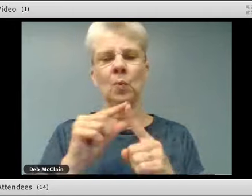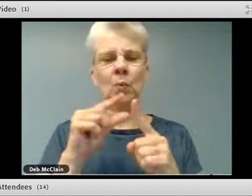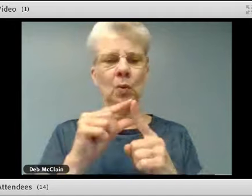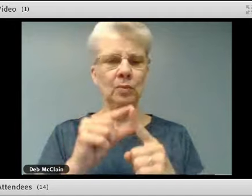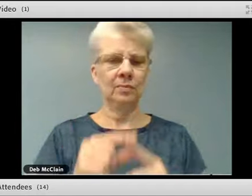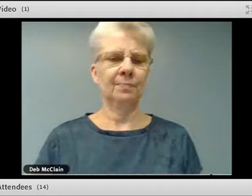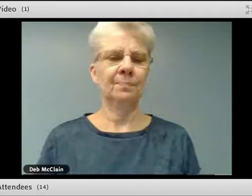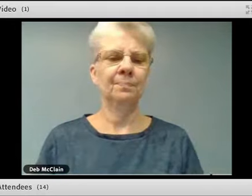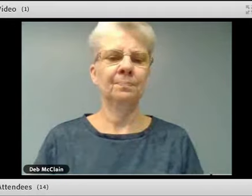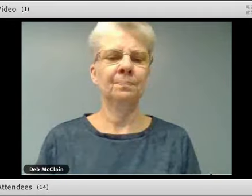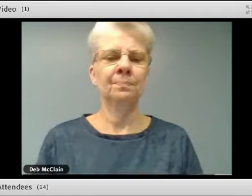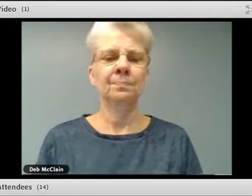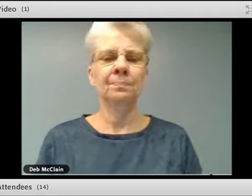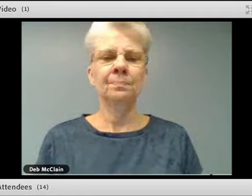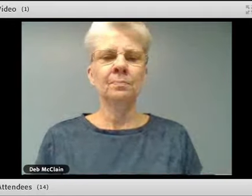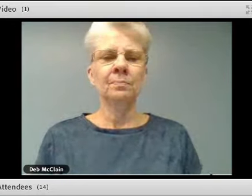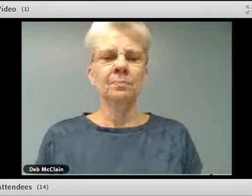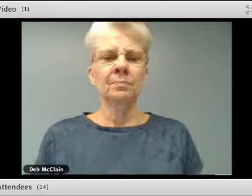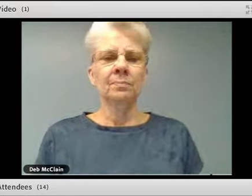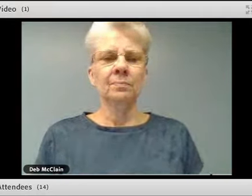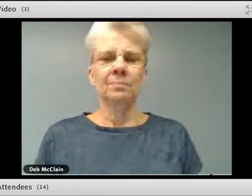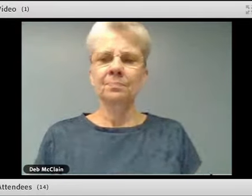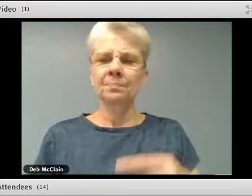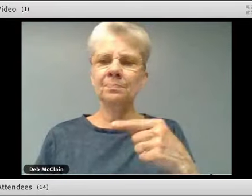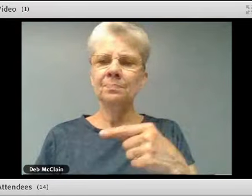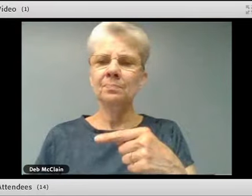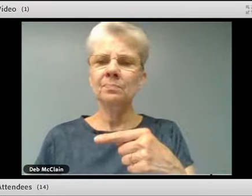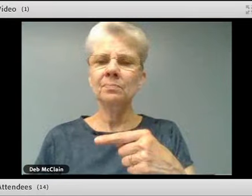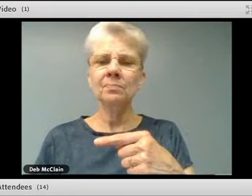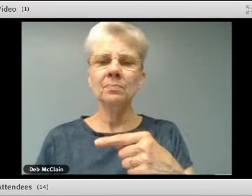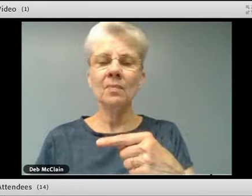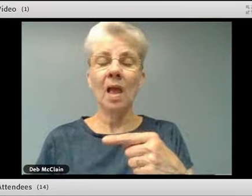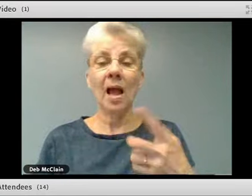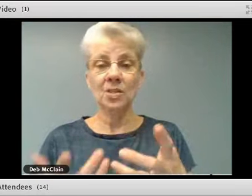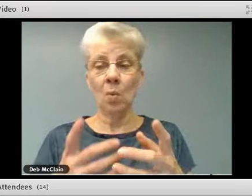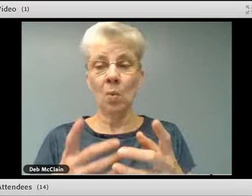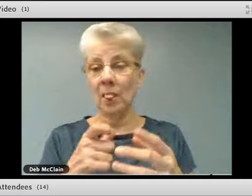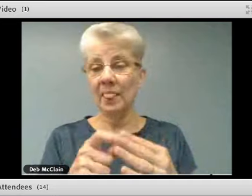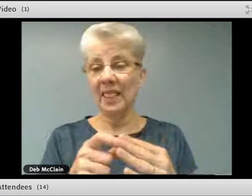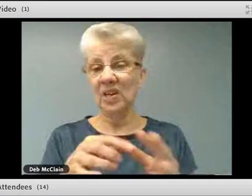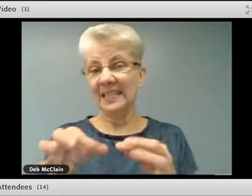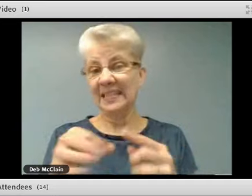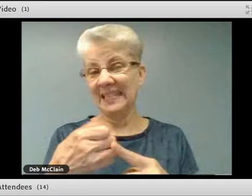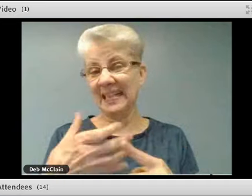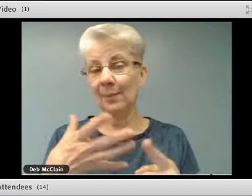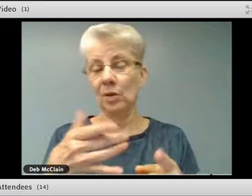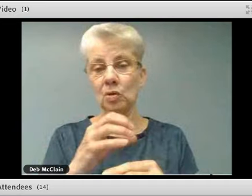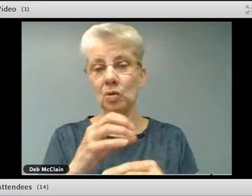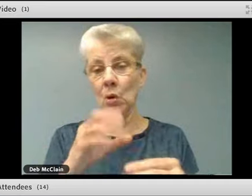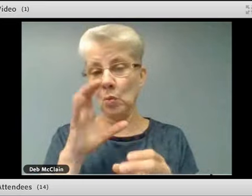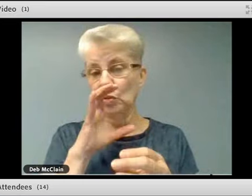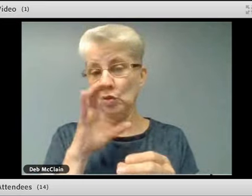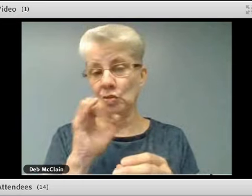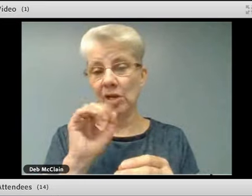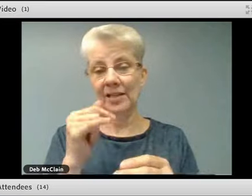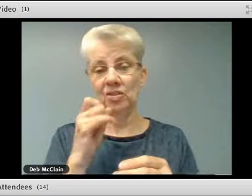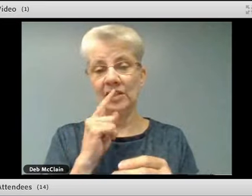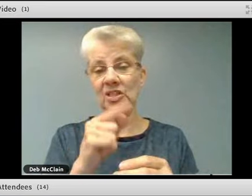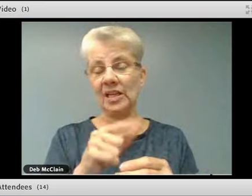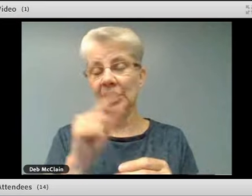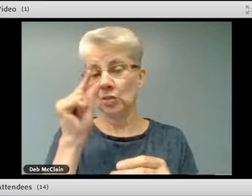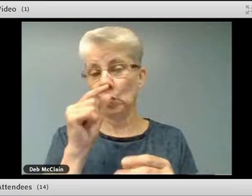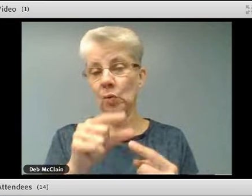terms. So I want to just put a little disclaimer in here that no search engine is Google except